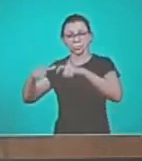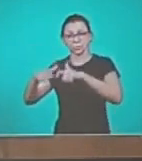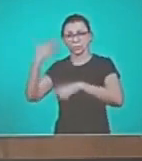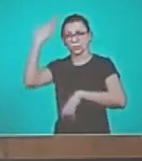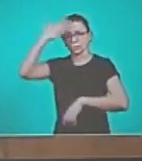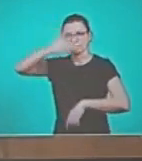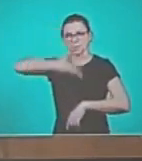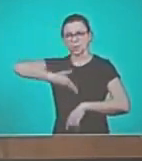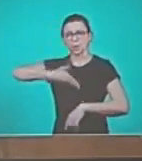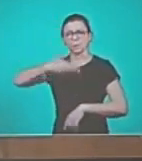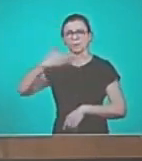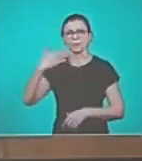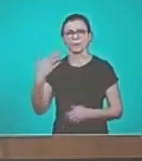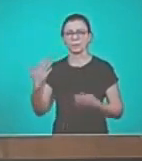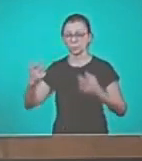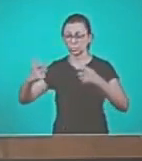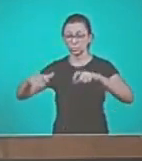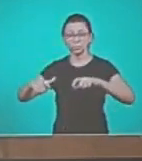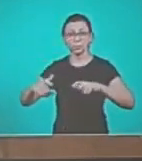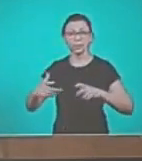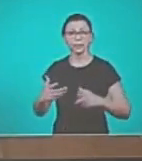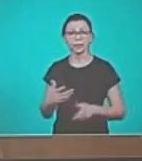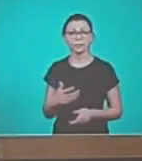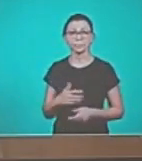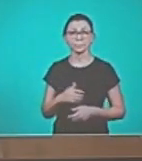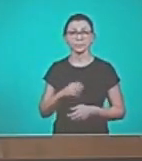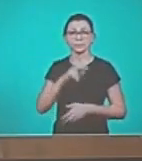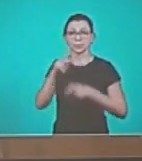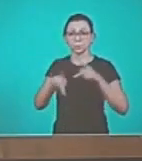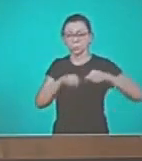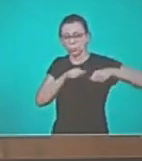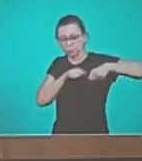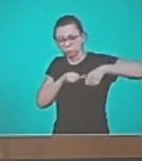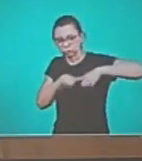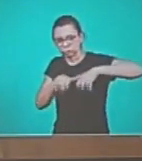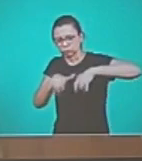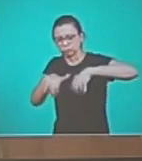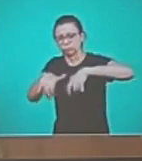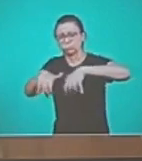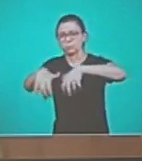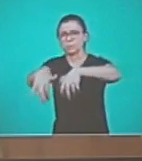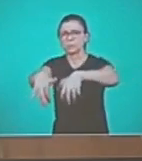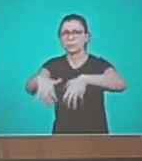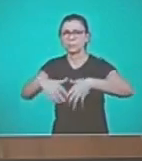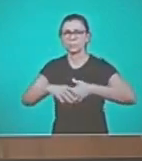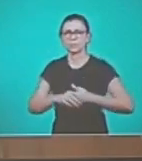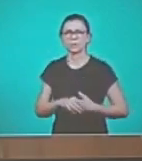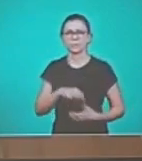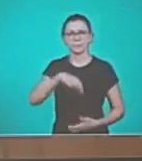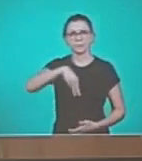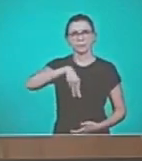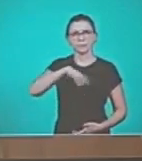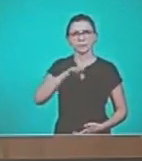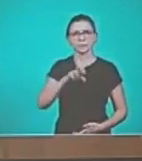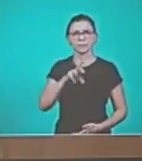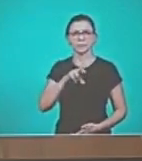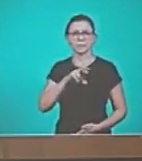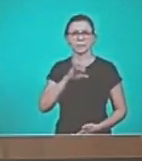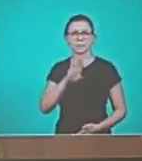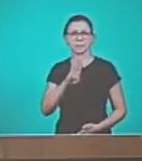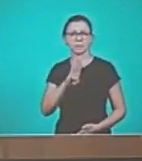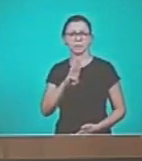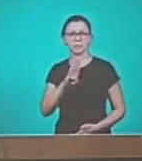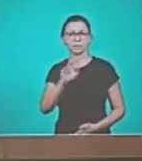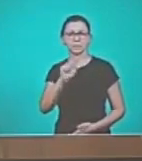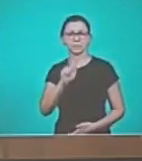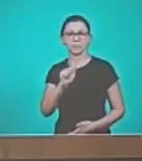Massa was a place where the people went through trials, was a place where the people went through, and Meribah was